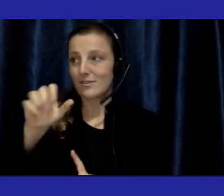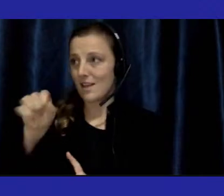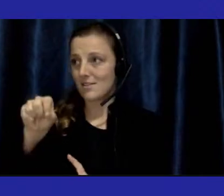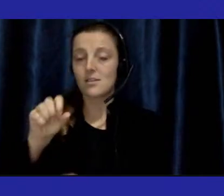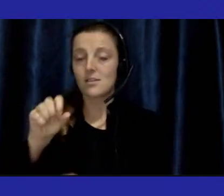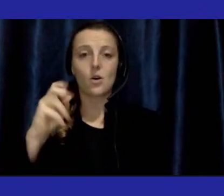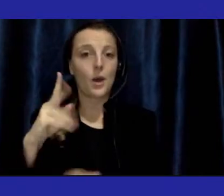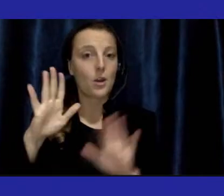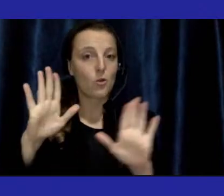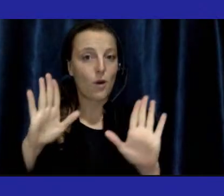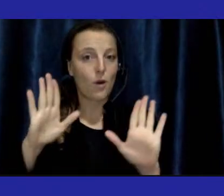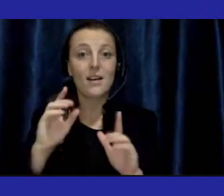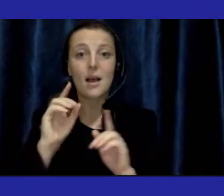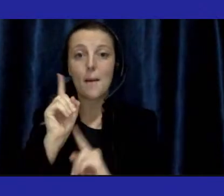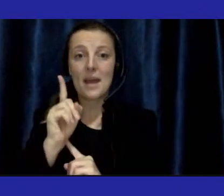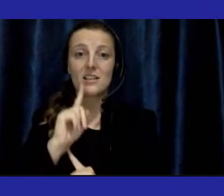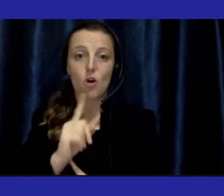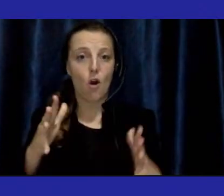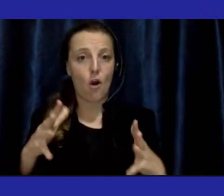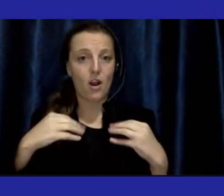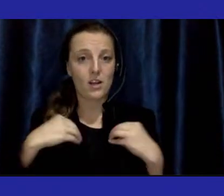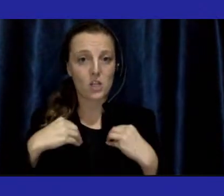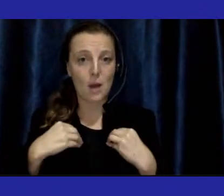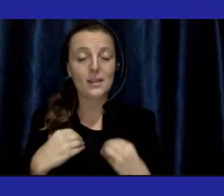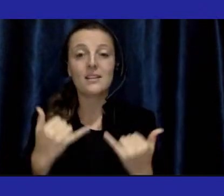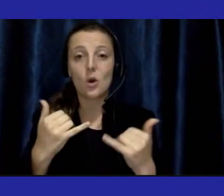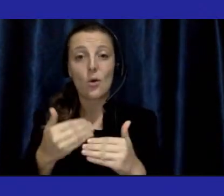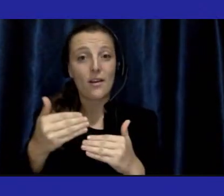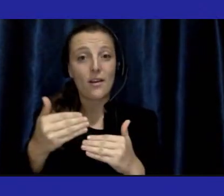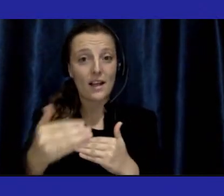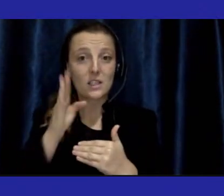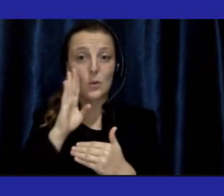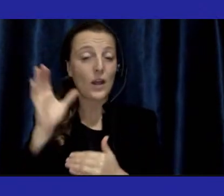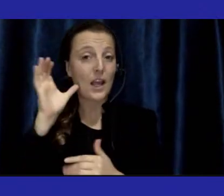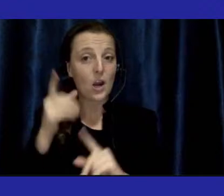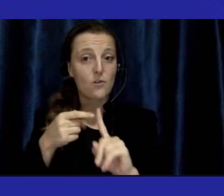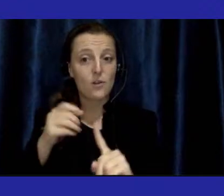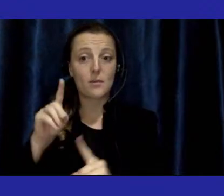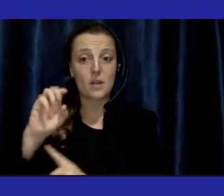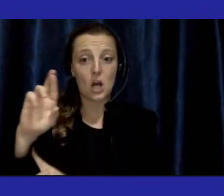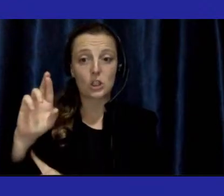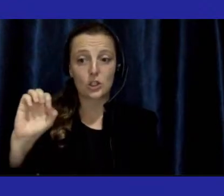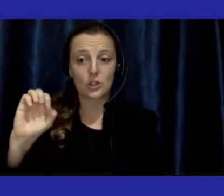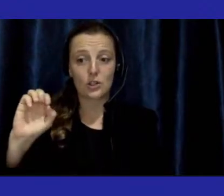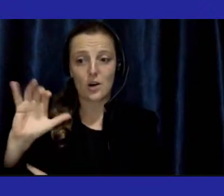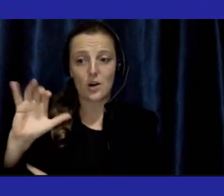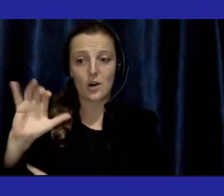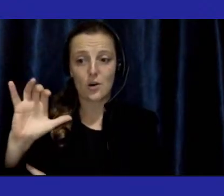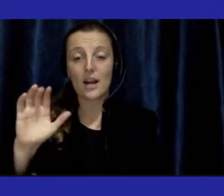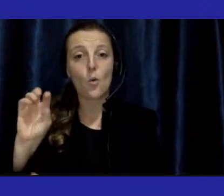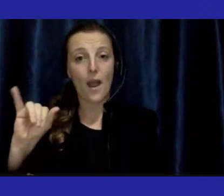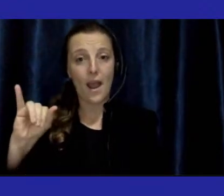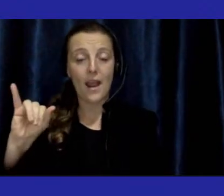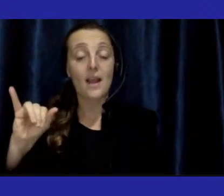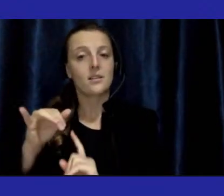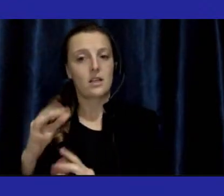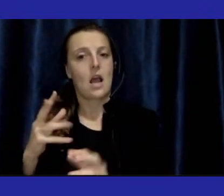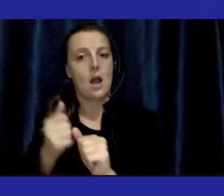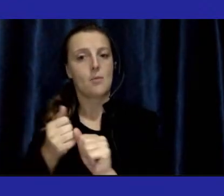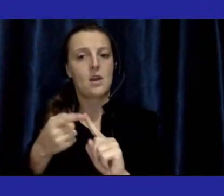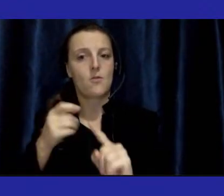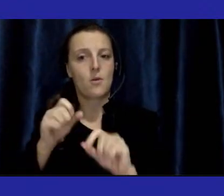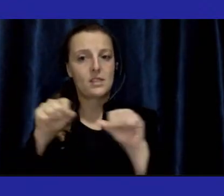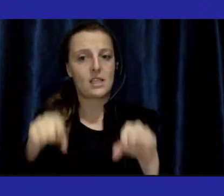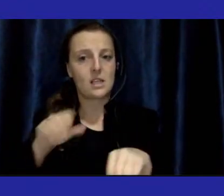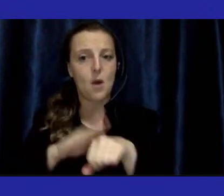are adopted. So next we will hear from Dr. Eric Way to provide an update on the system dashboard and related activities.